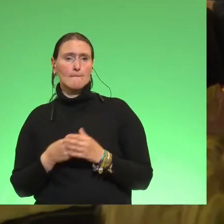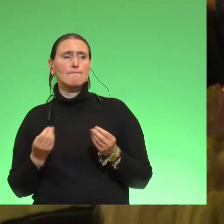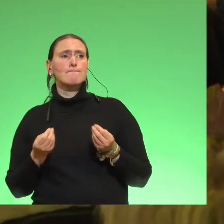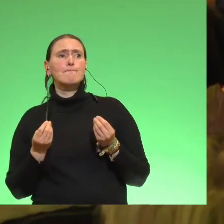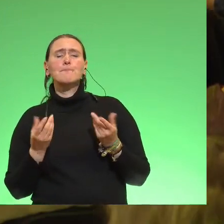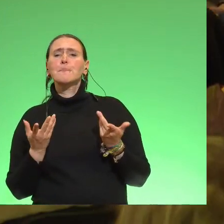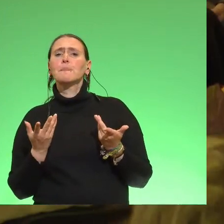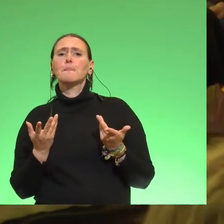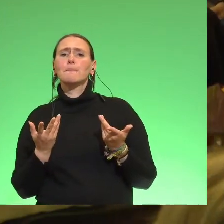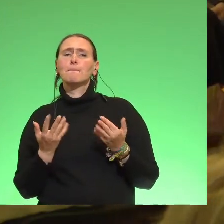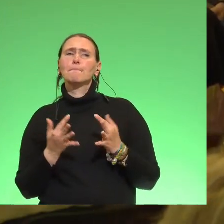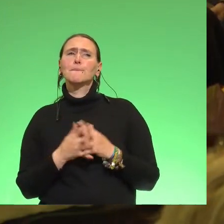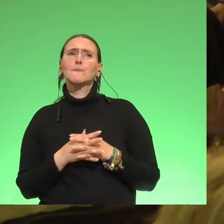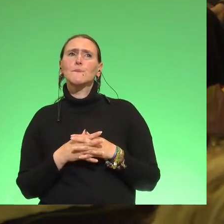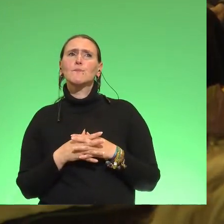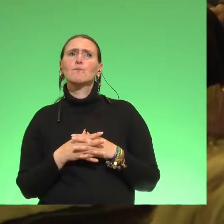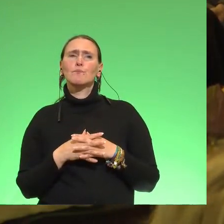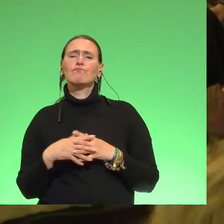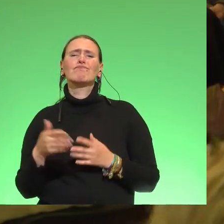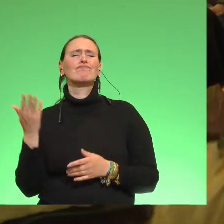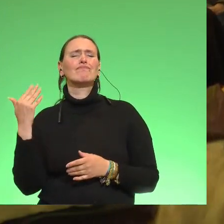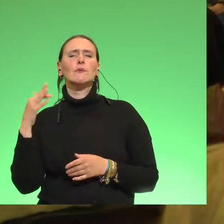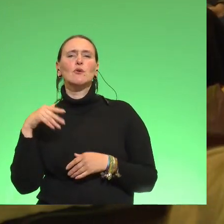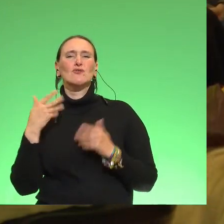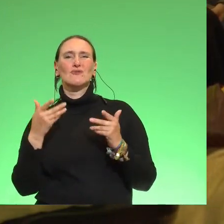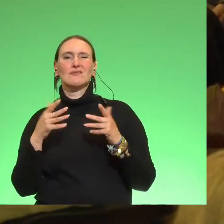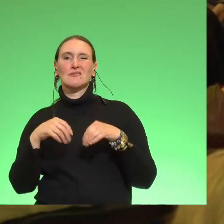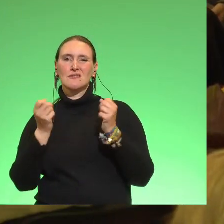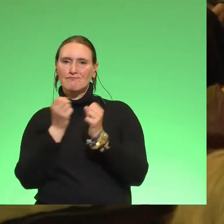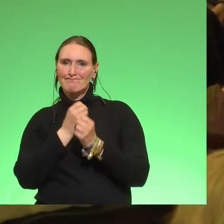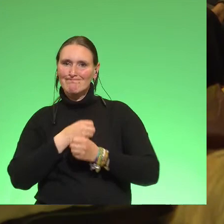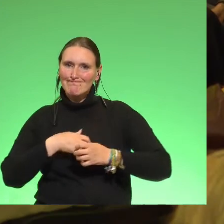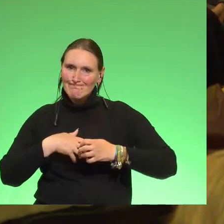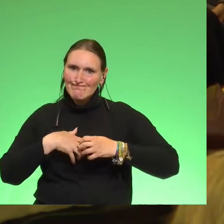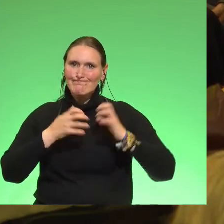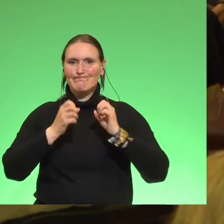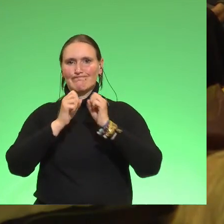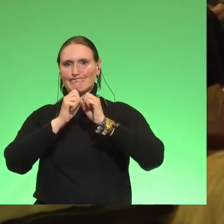It's always been difficult to build that up, that's for sure.